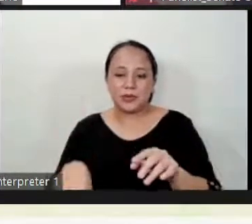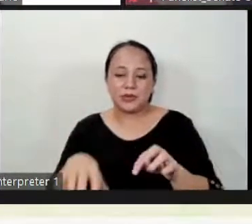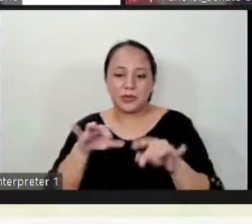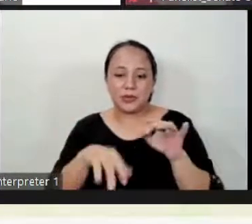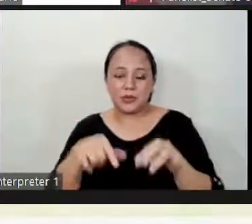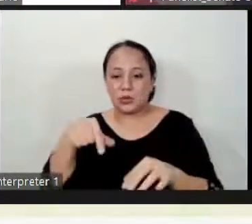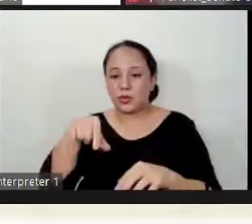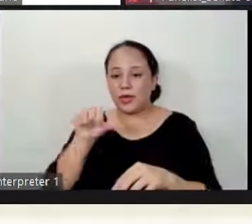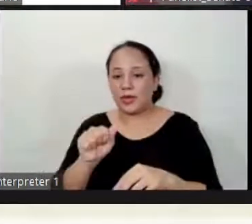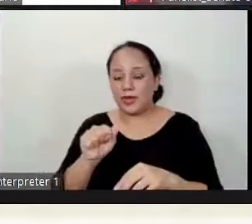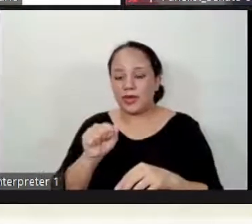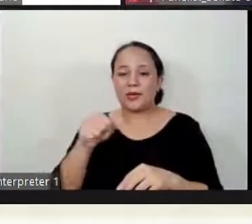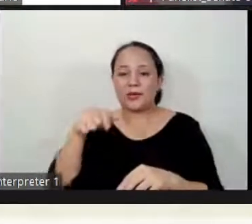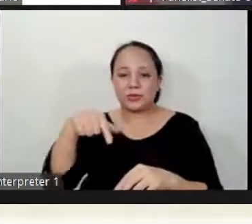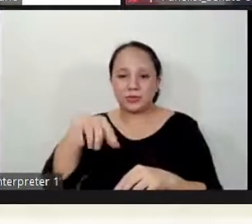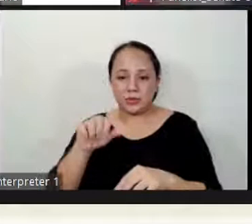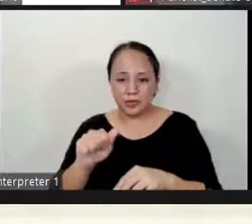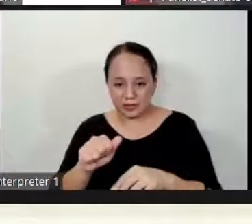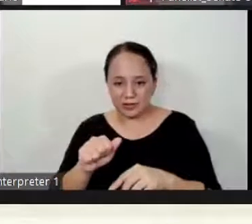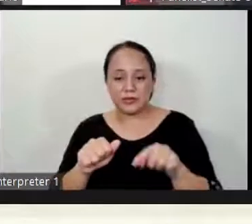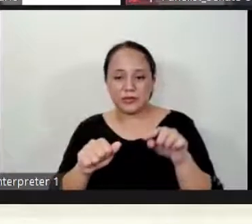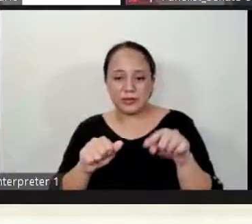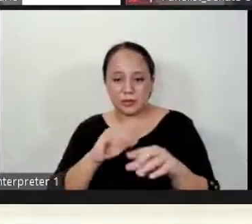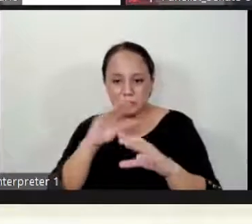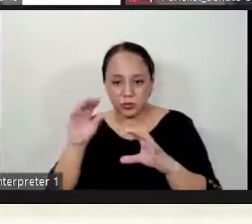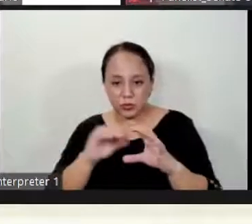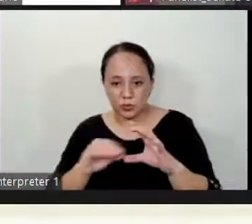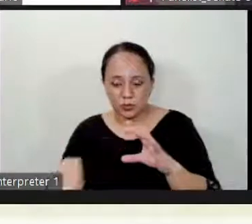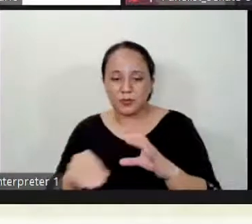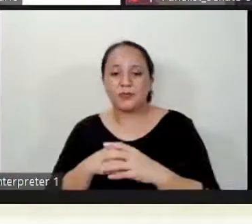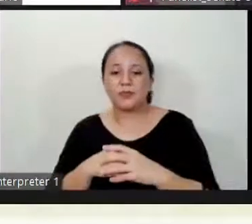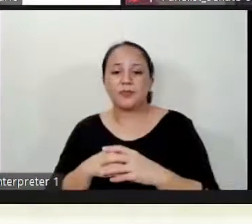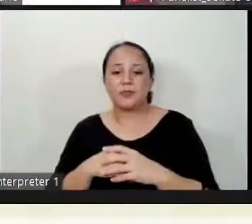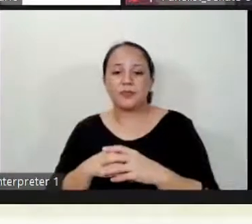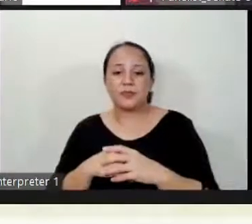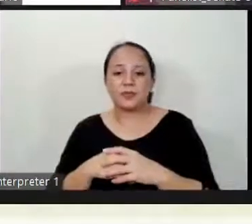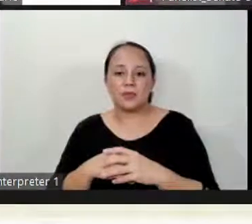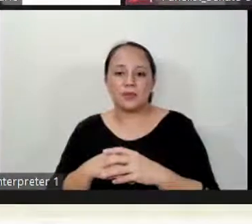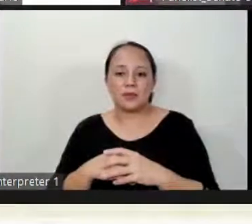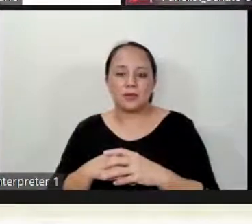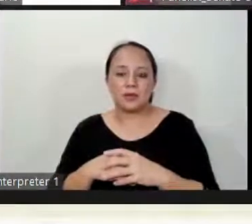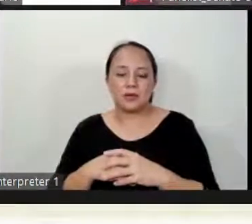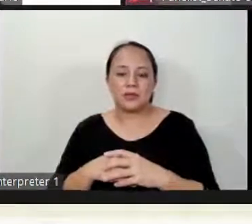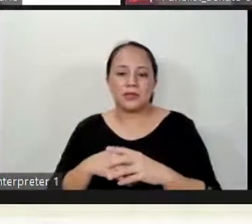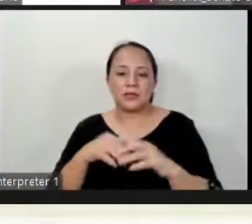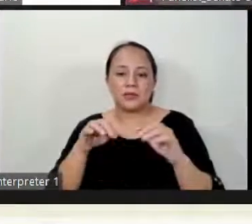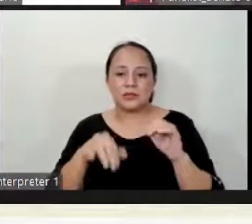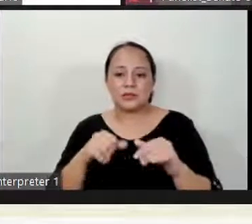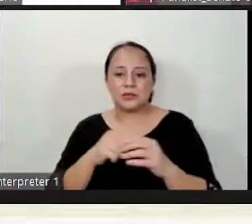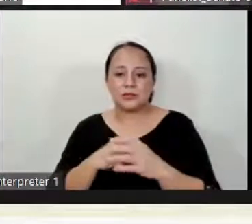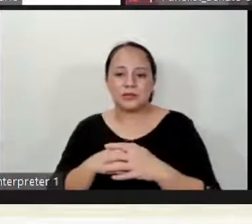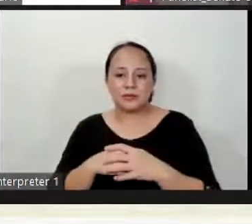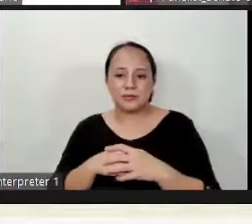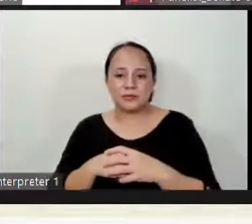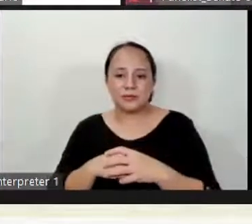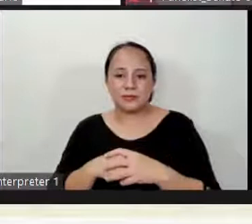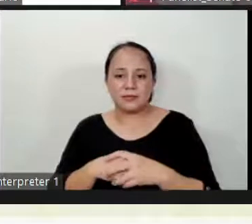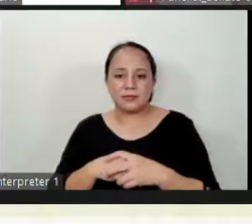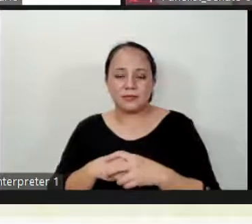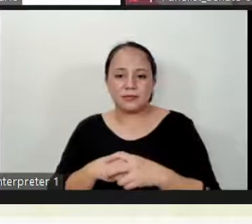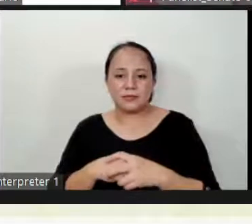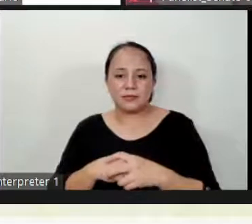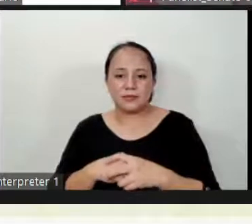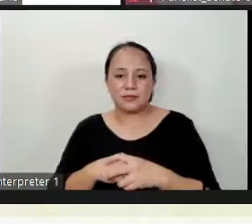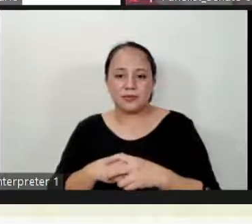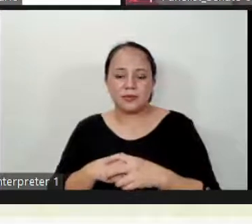on the question and answer box of this Zoom. chat that we have. We